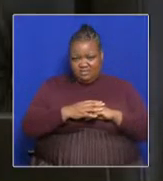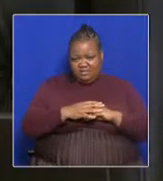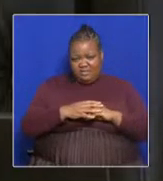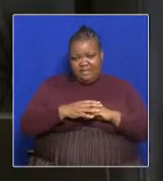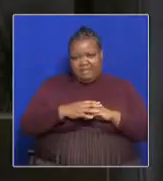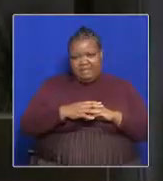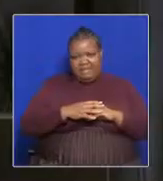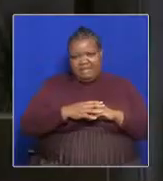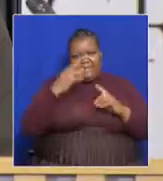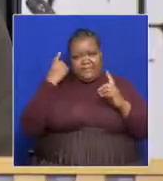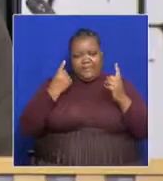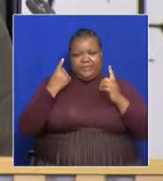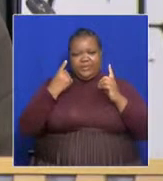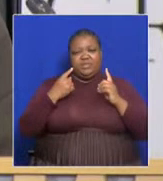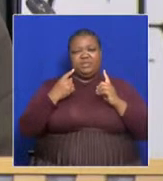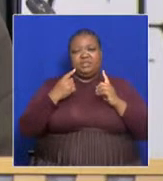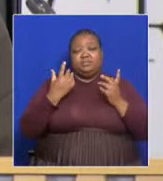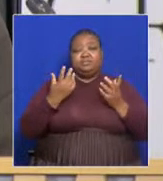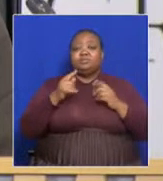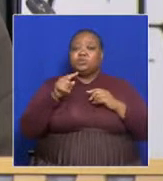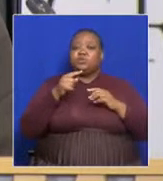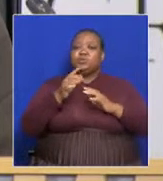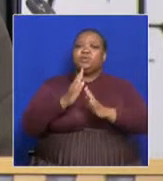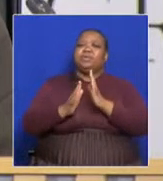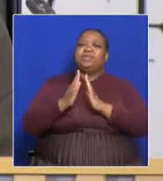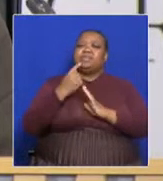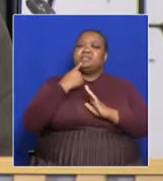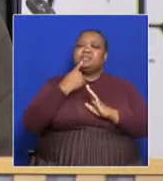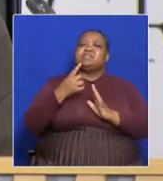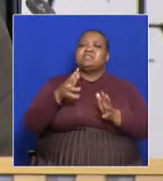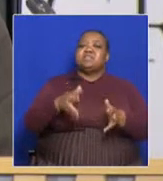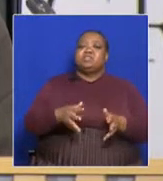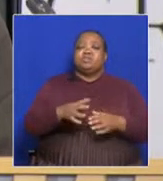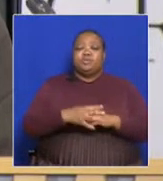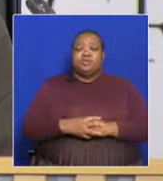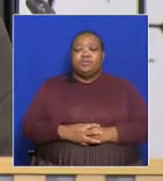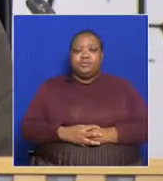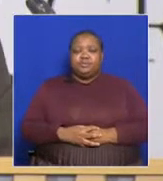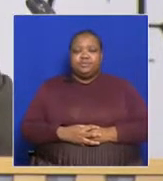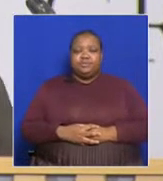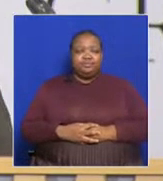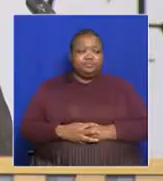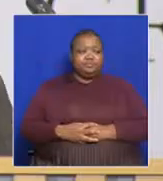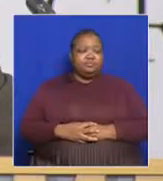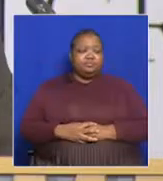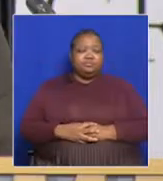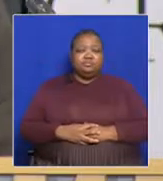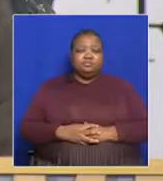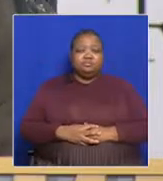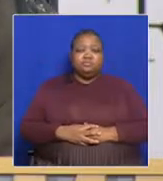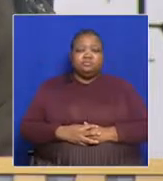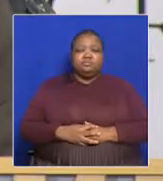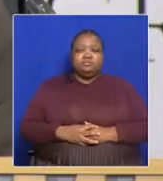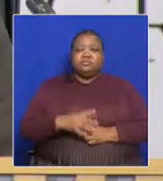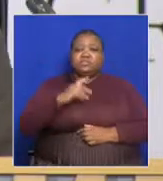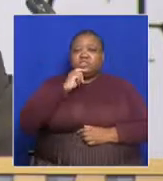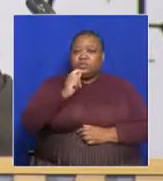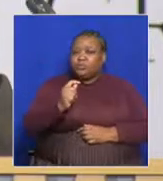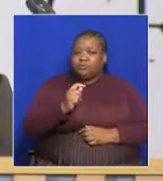fact, not I thought, that's what you said. I'm putting to you that, but that's not true. That's not